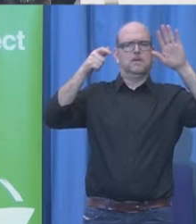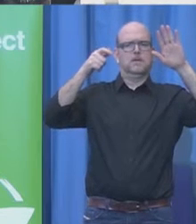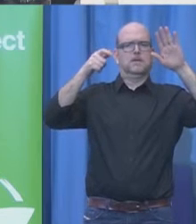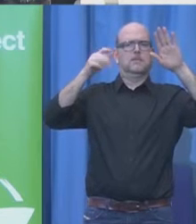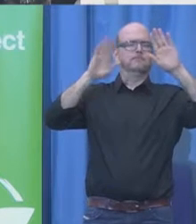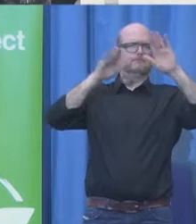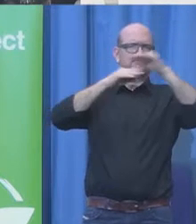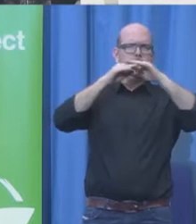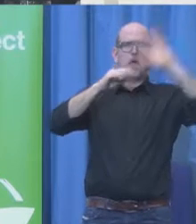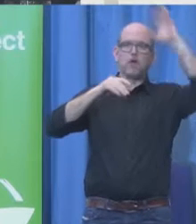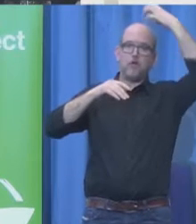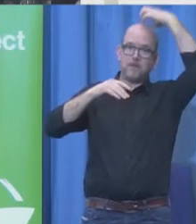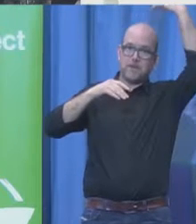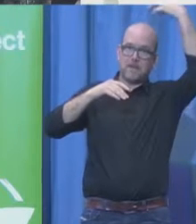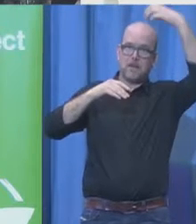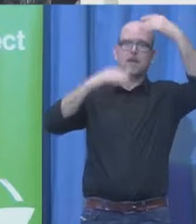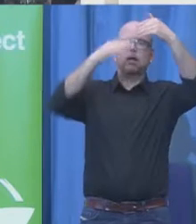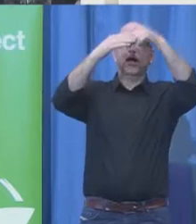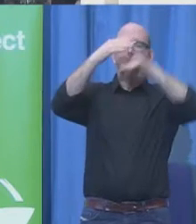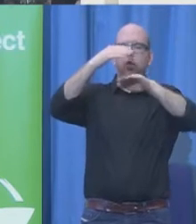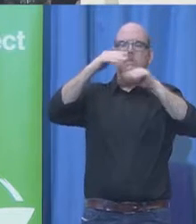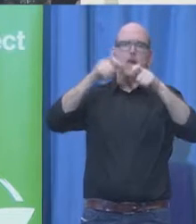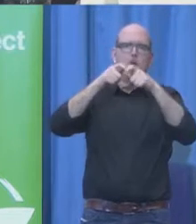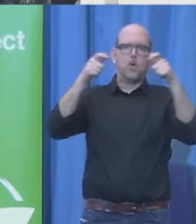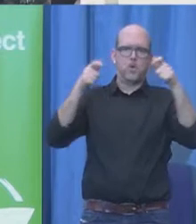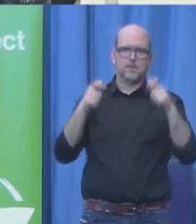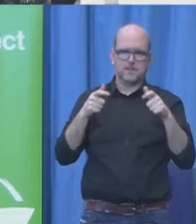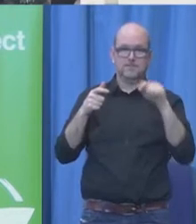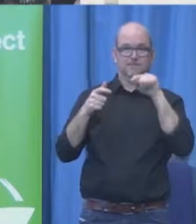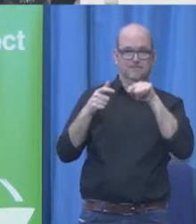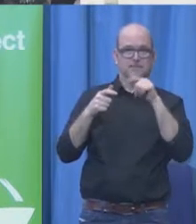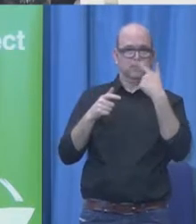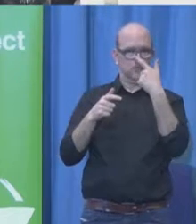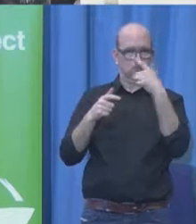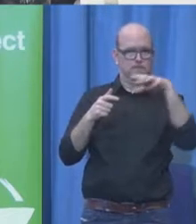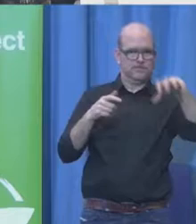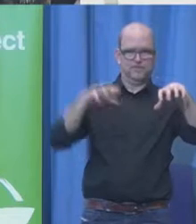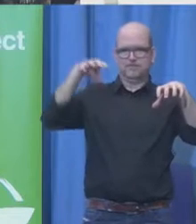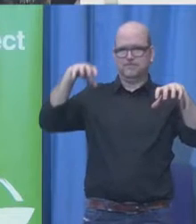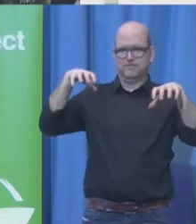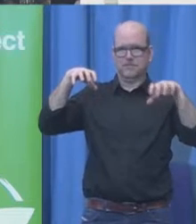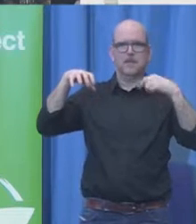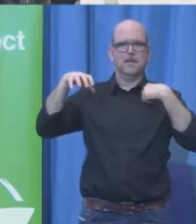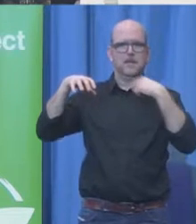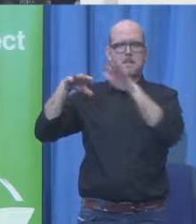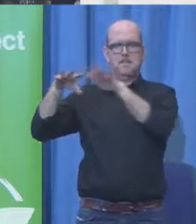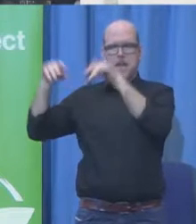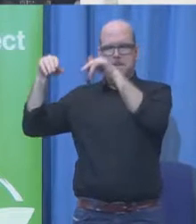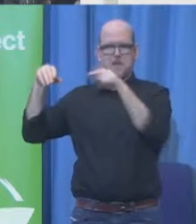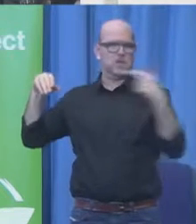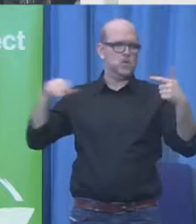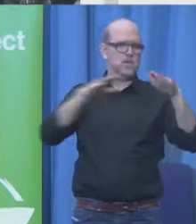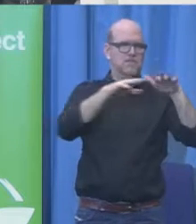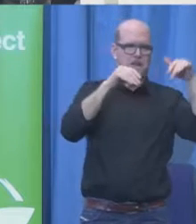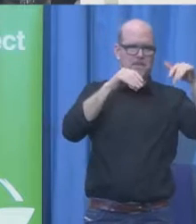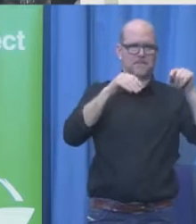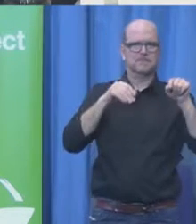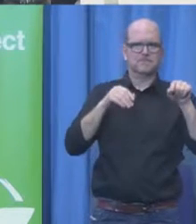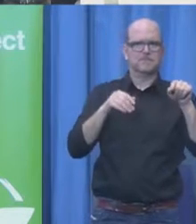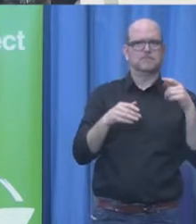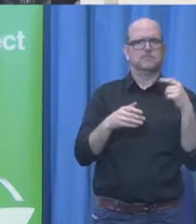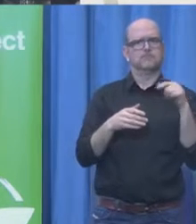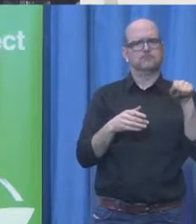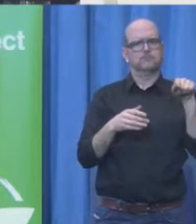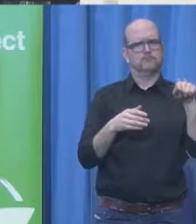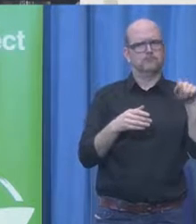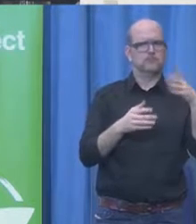is directly elected by the citizens in a PRS TV multi-seat